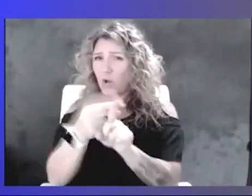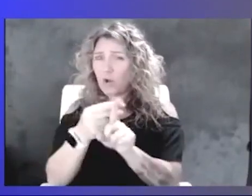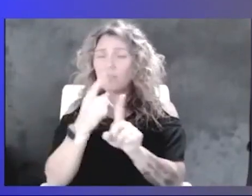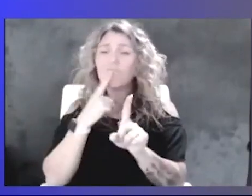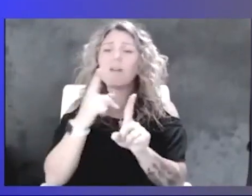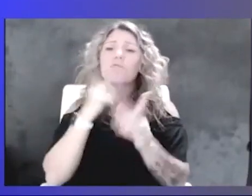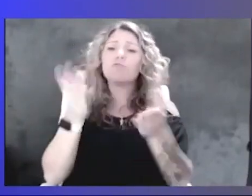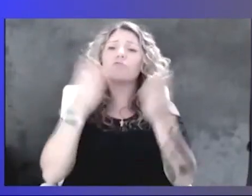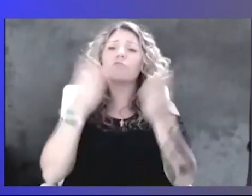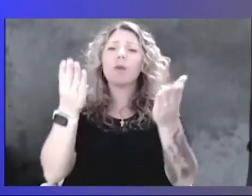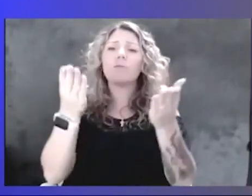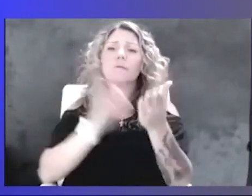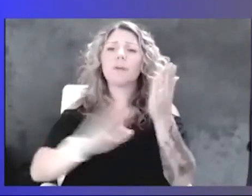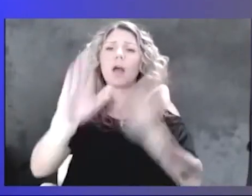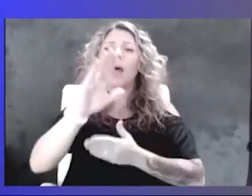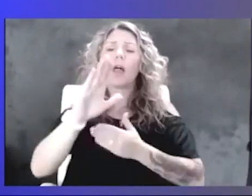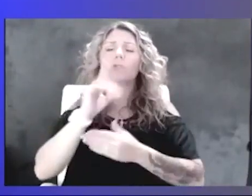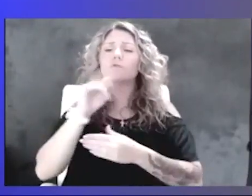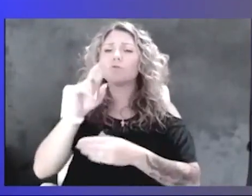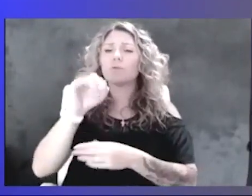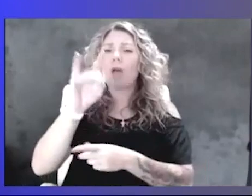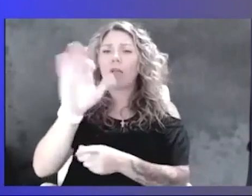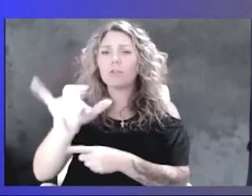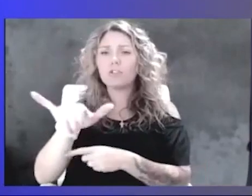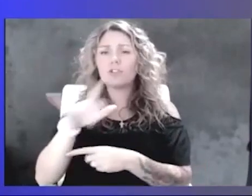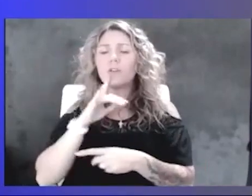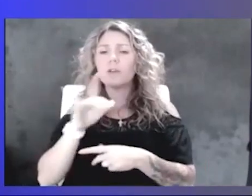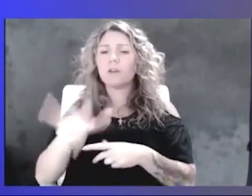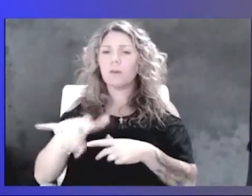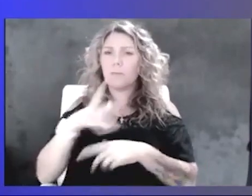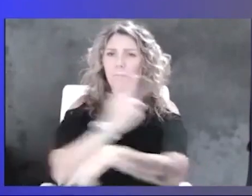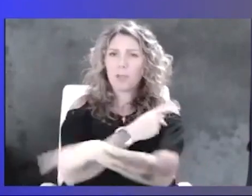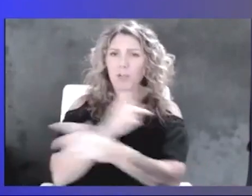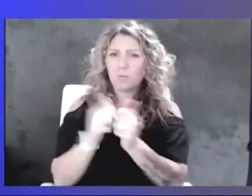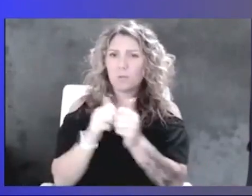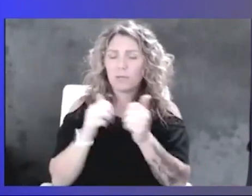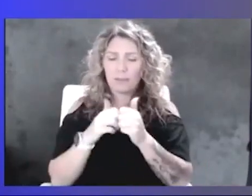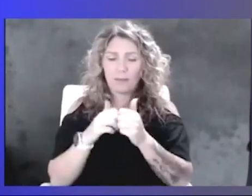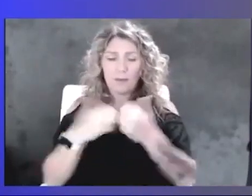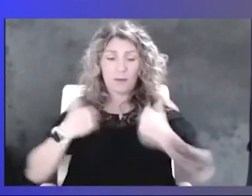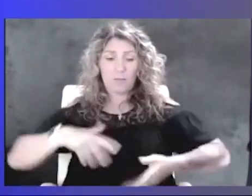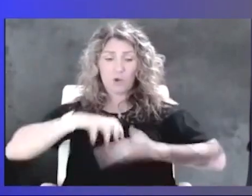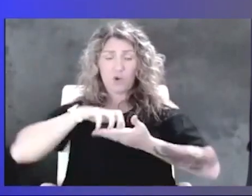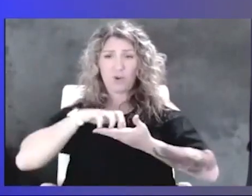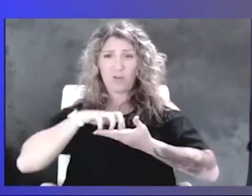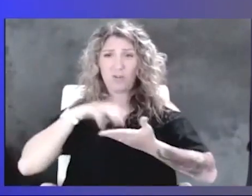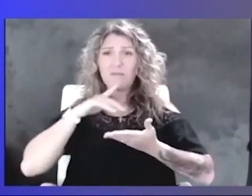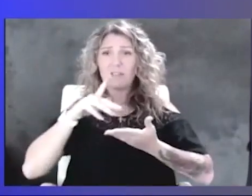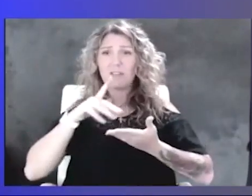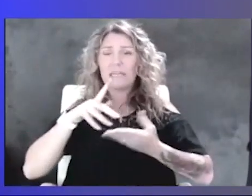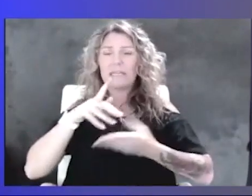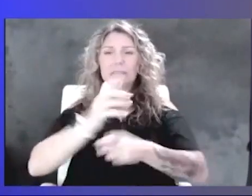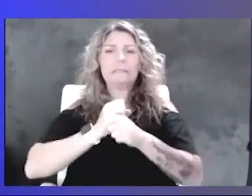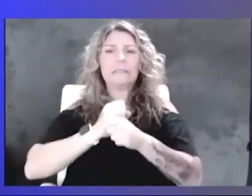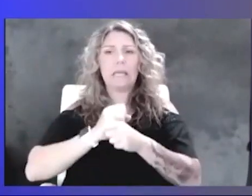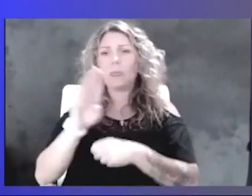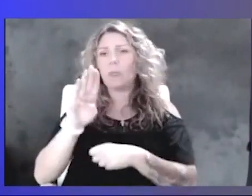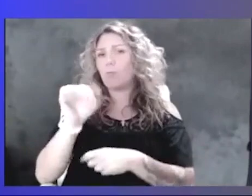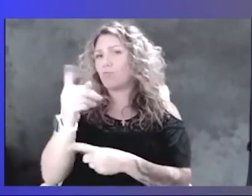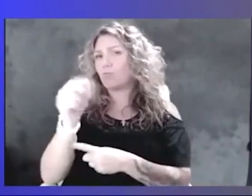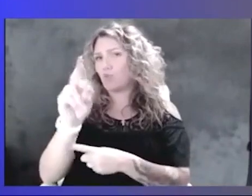is that patients with immunosuppressive medications get that booster shot, and I think that is